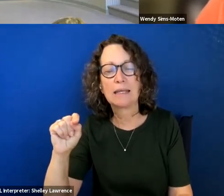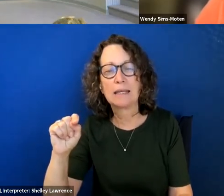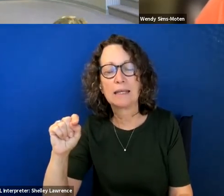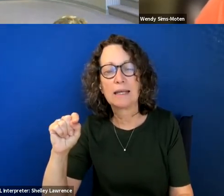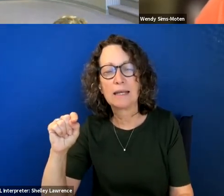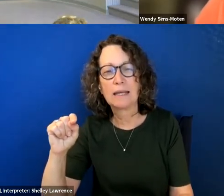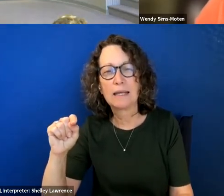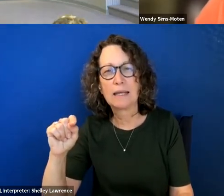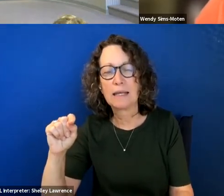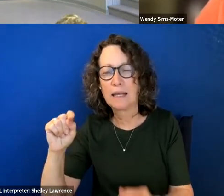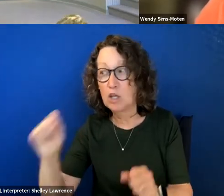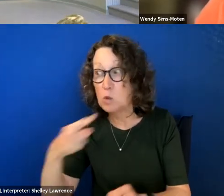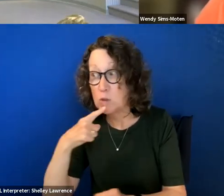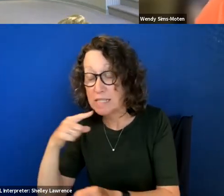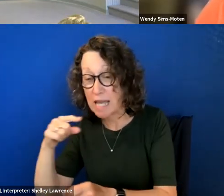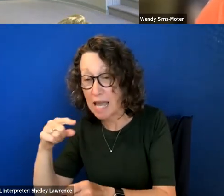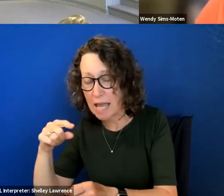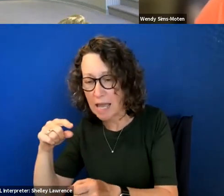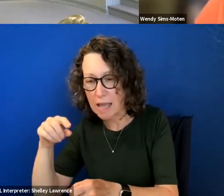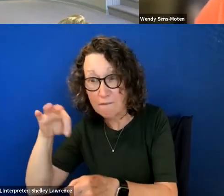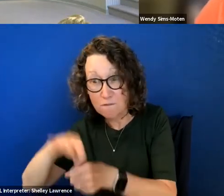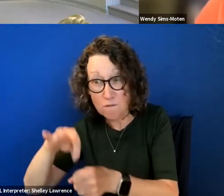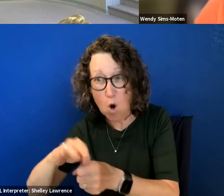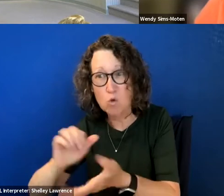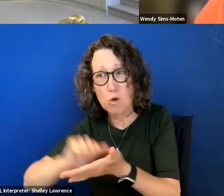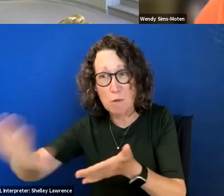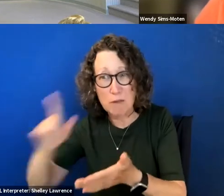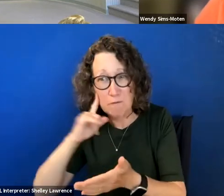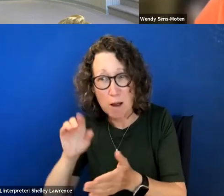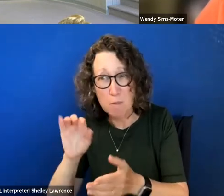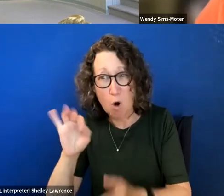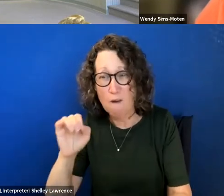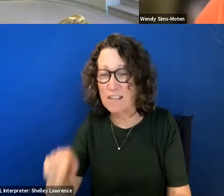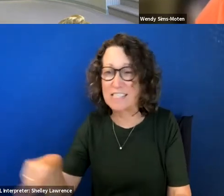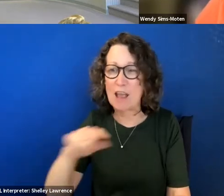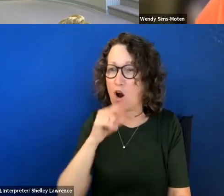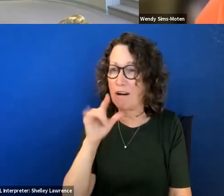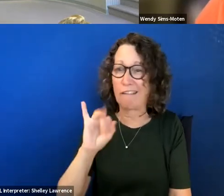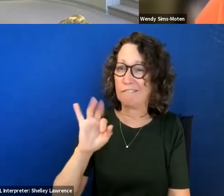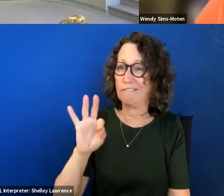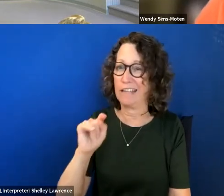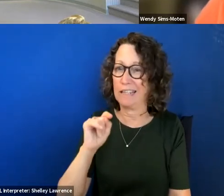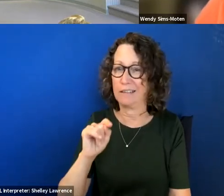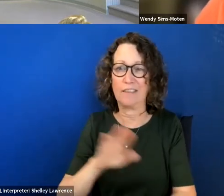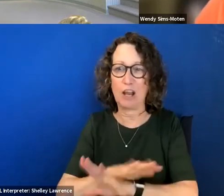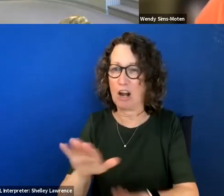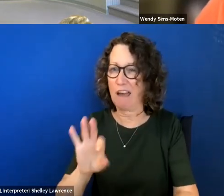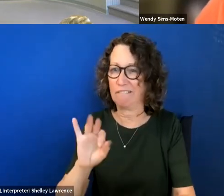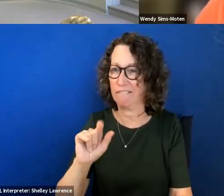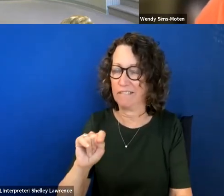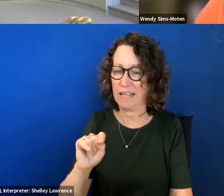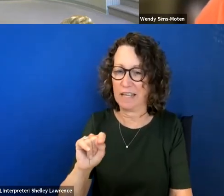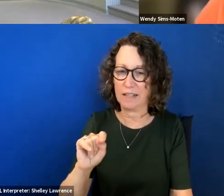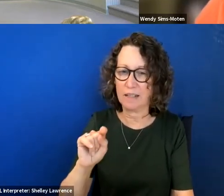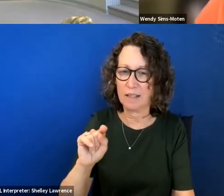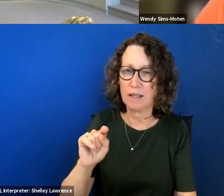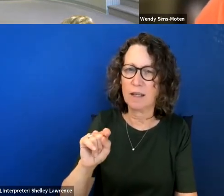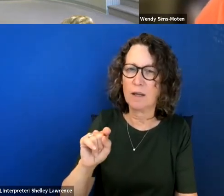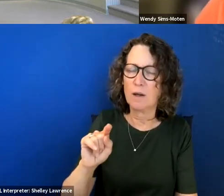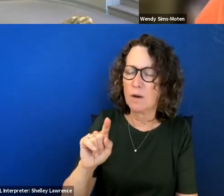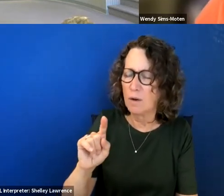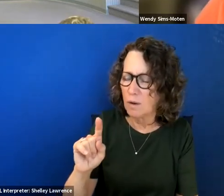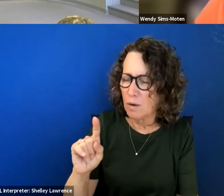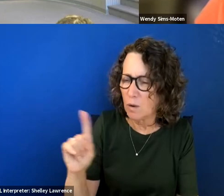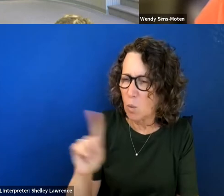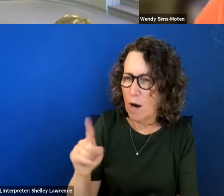Where and if they won't, remove them from office because they're unfit. They're unfit. What, where were my